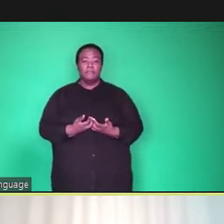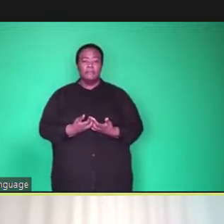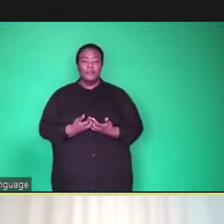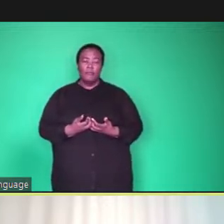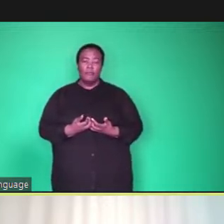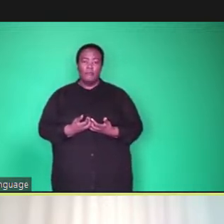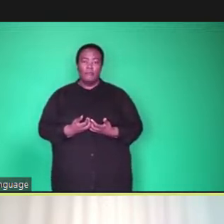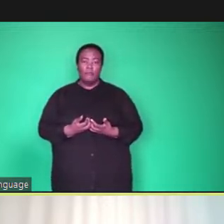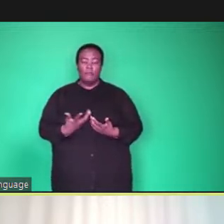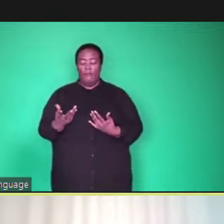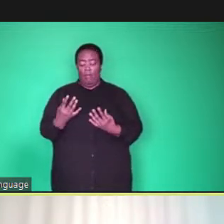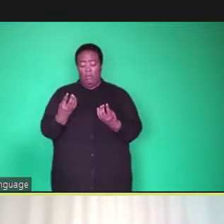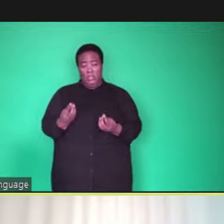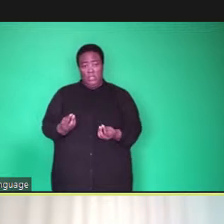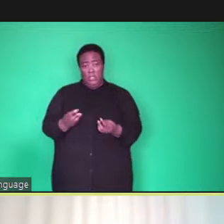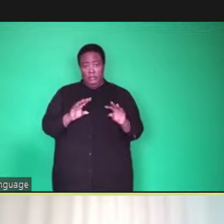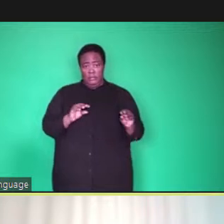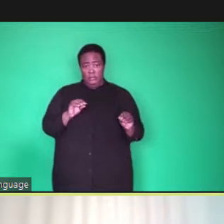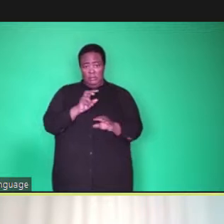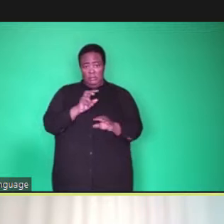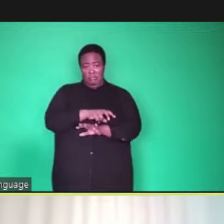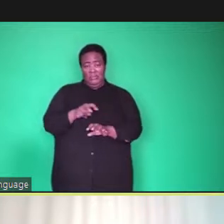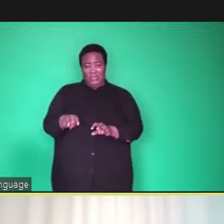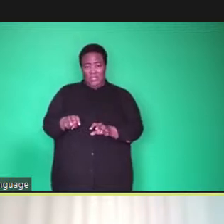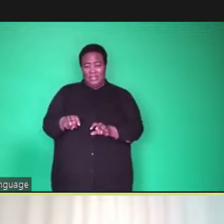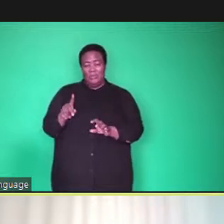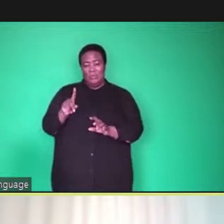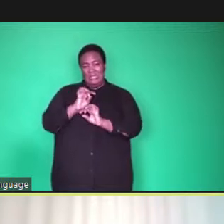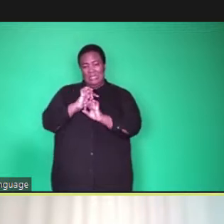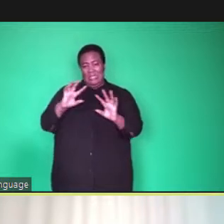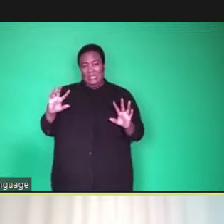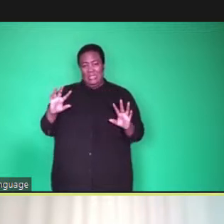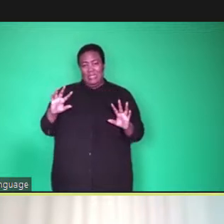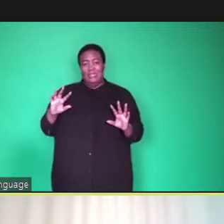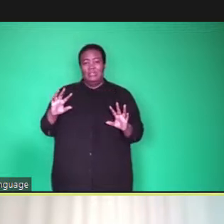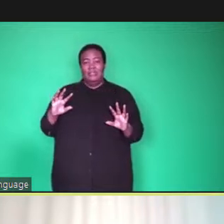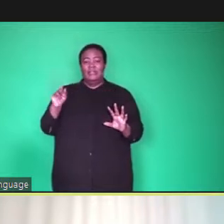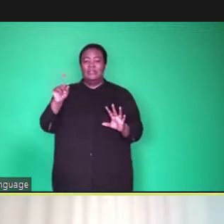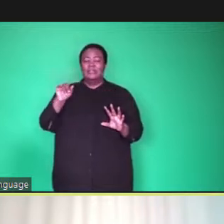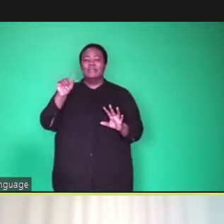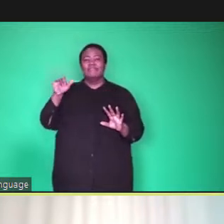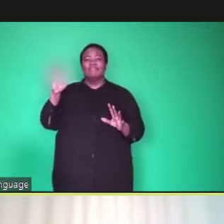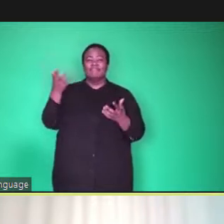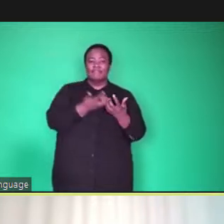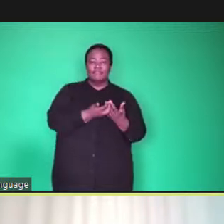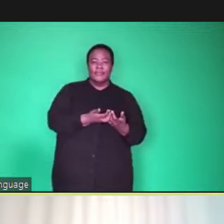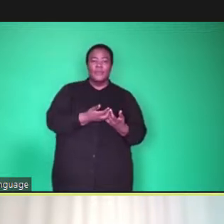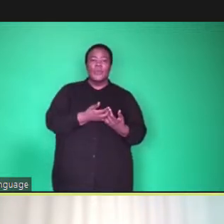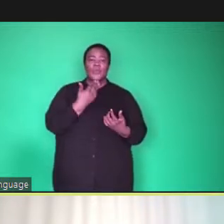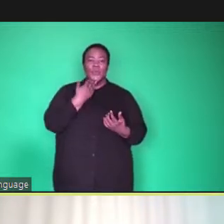the child migration, it was what became clear was that it is clearly associated with maternal migration.